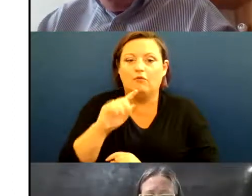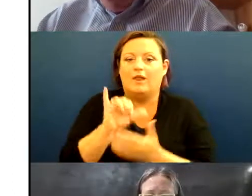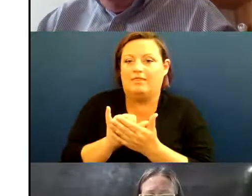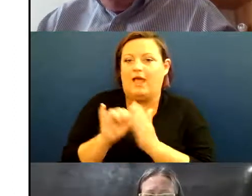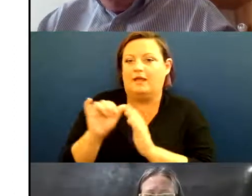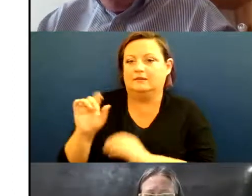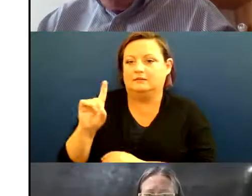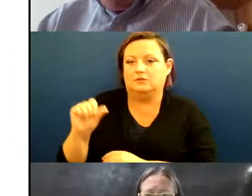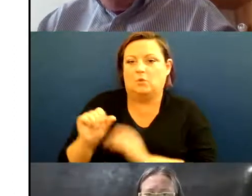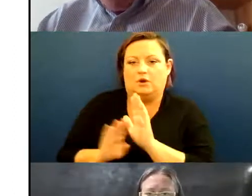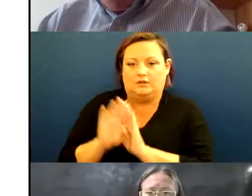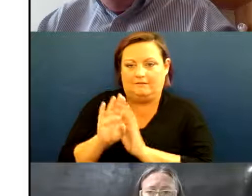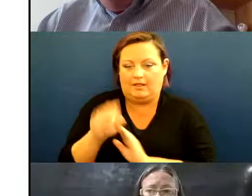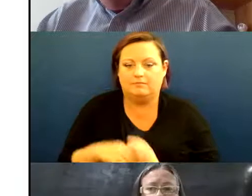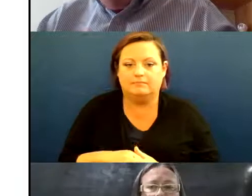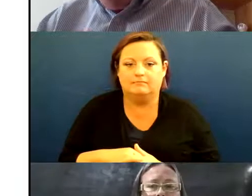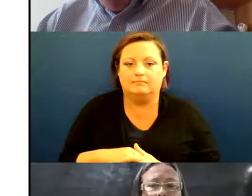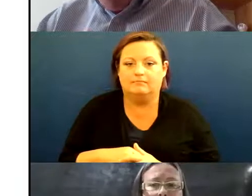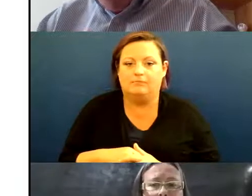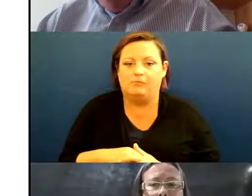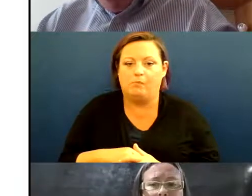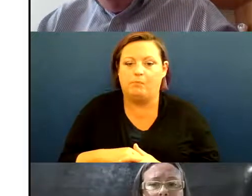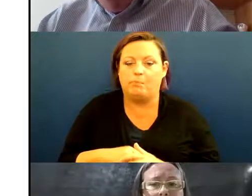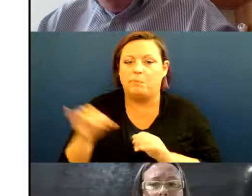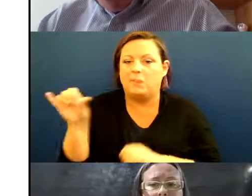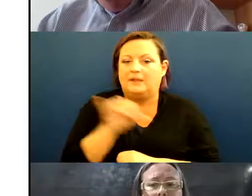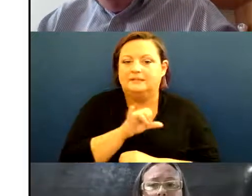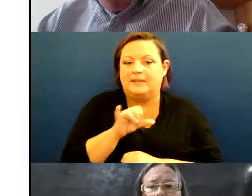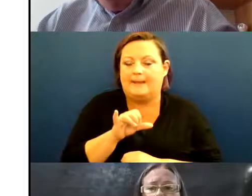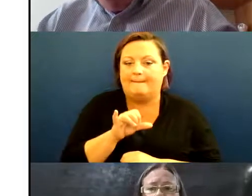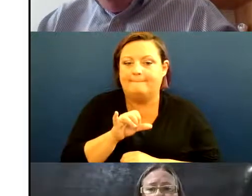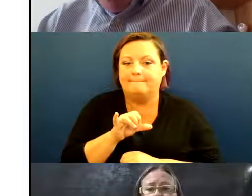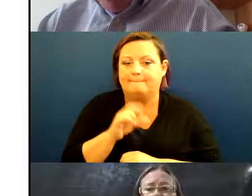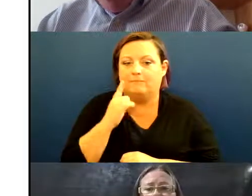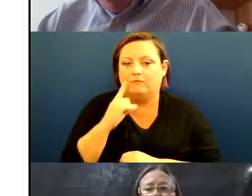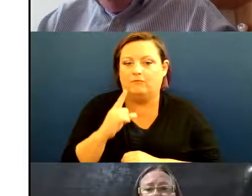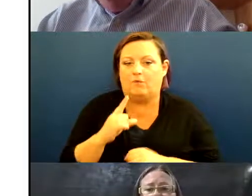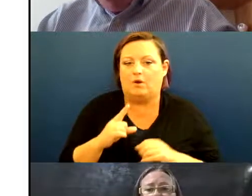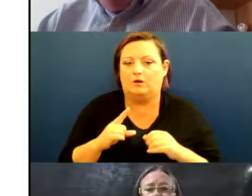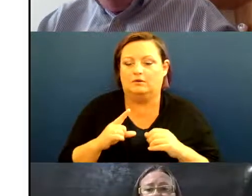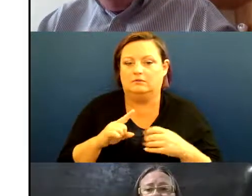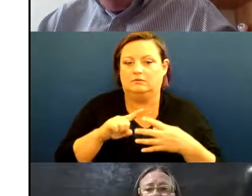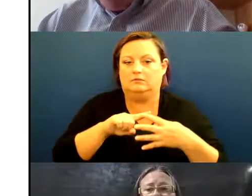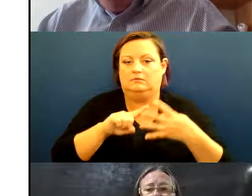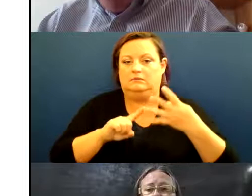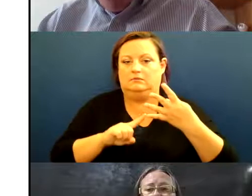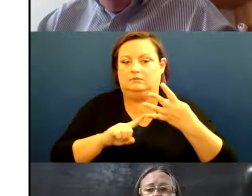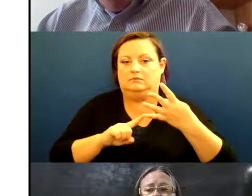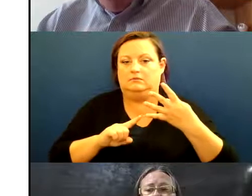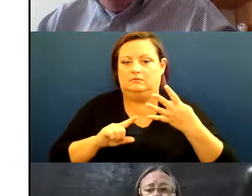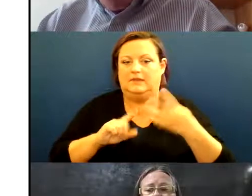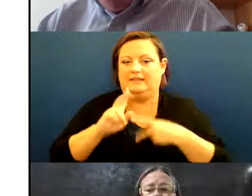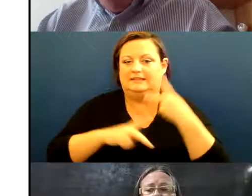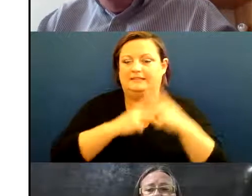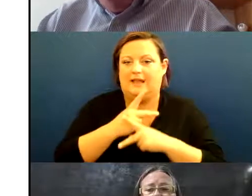develop. And the same is true for the bottom mutation there in type 7 collagen